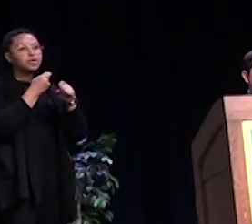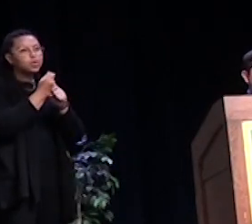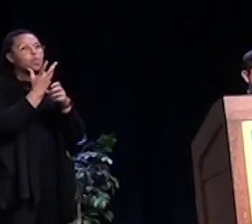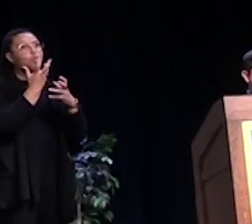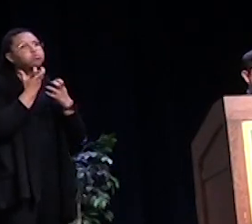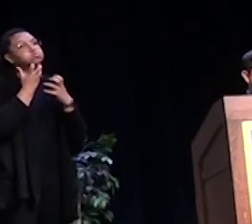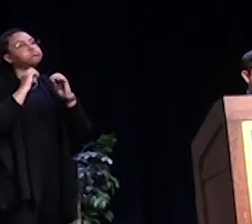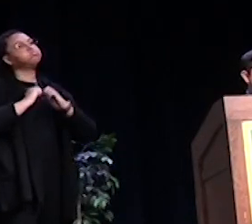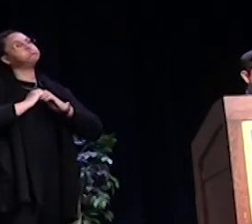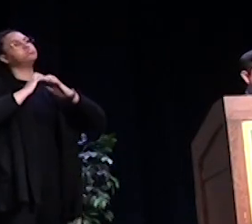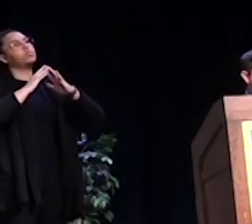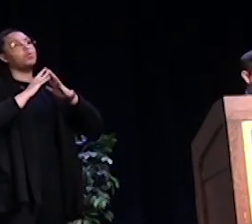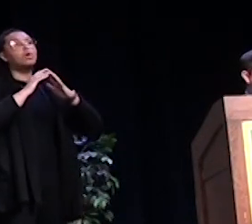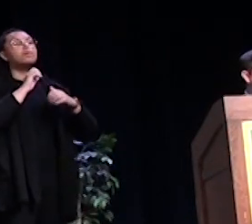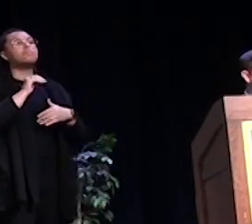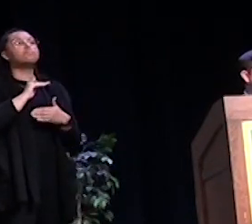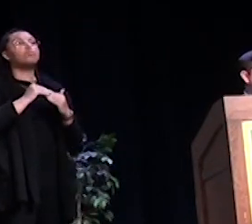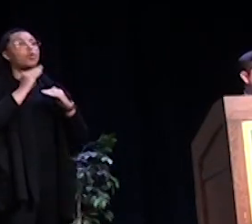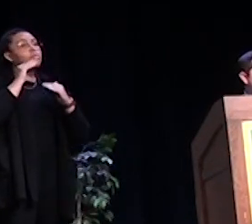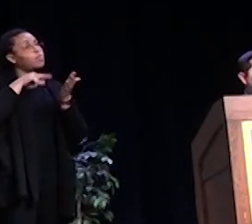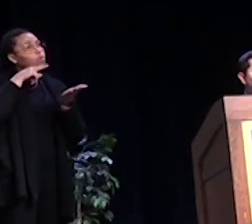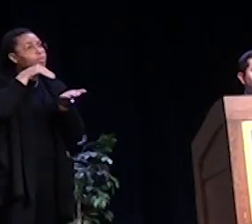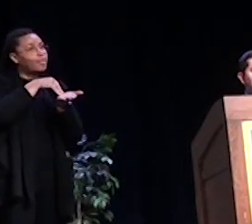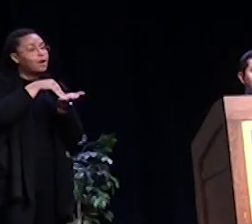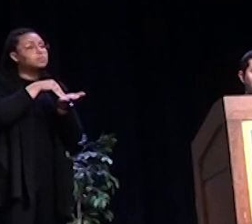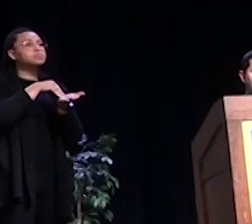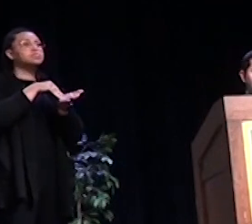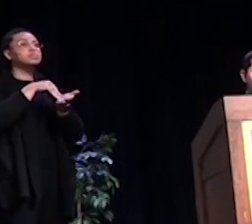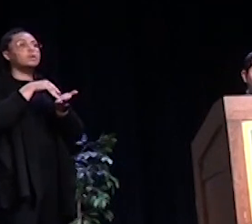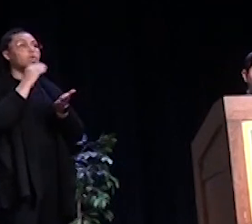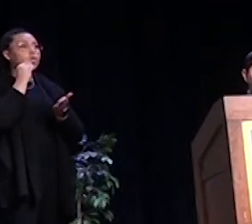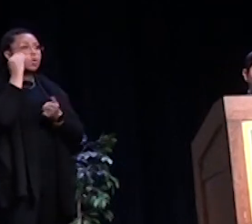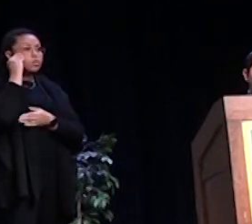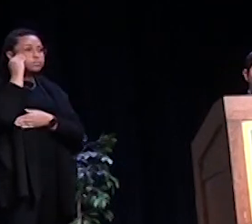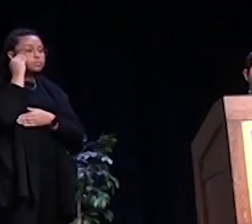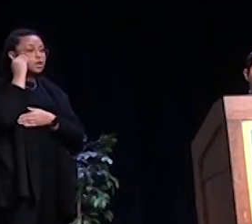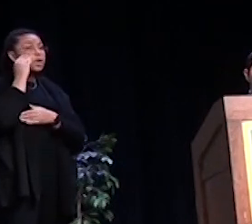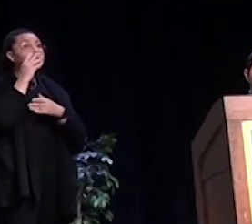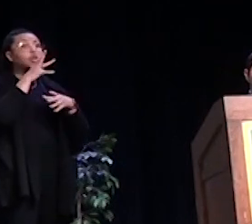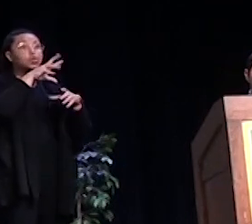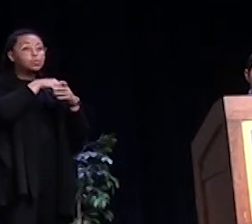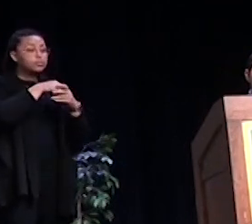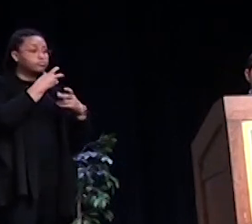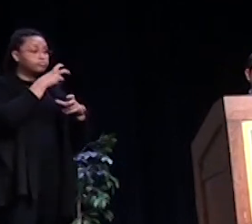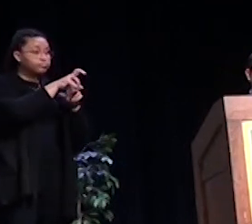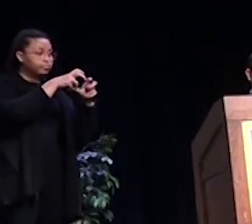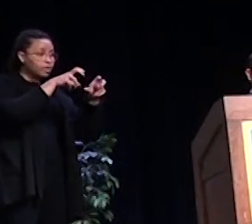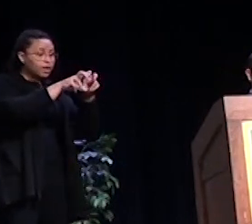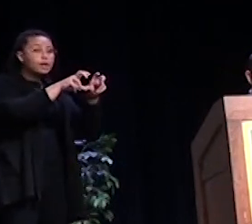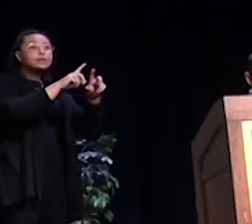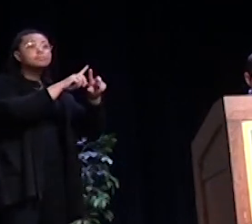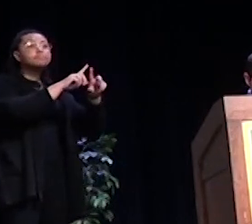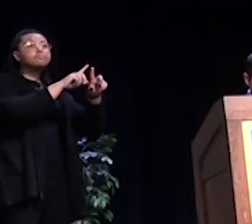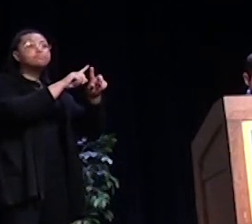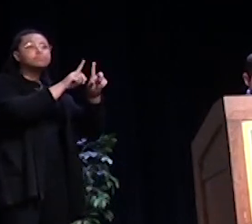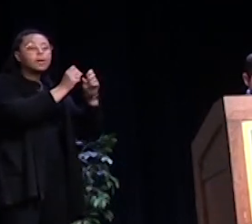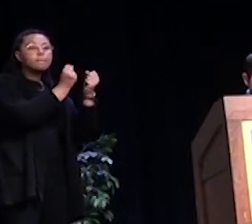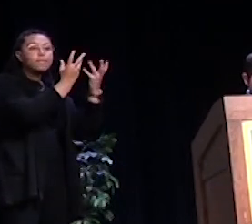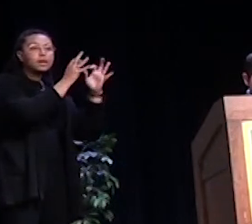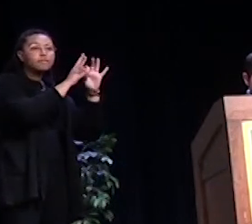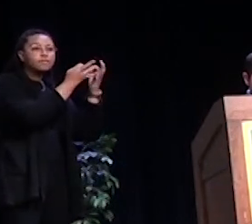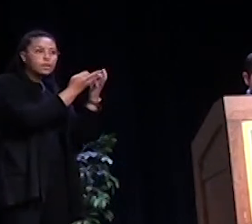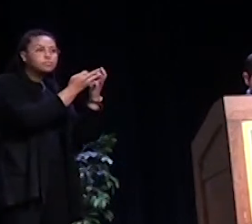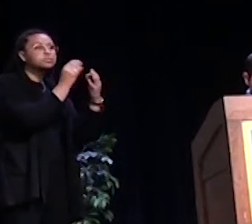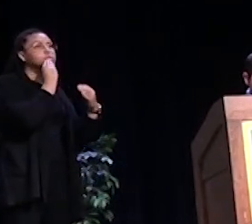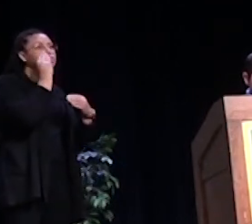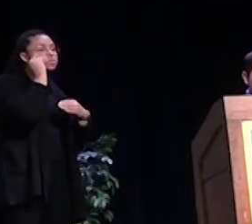of affordable housing in San Antonio and Bexar County. That includes investments in multifamily housing, single-family housing, permanent